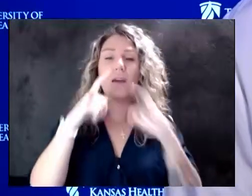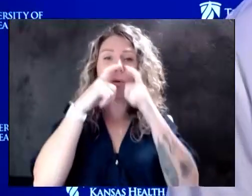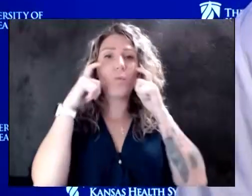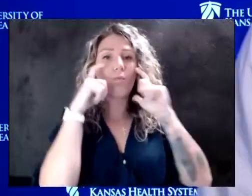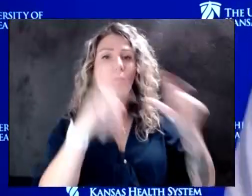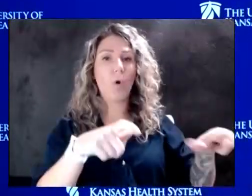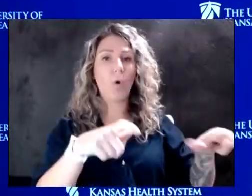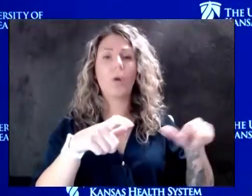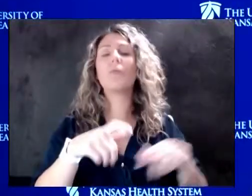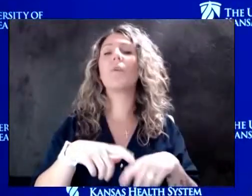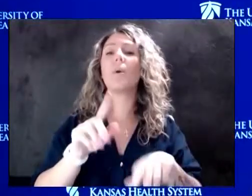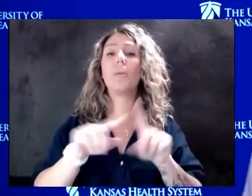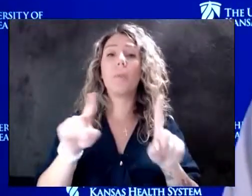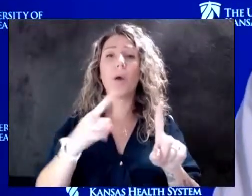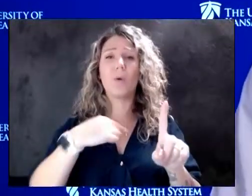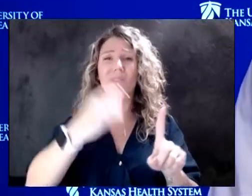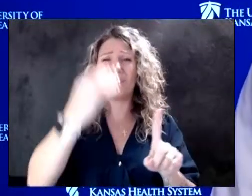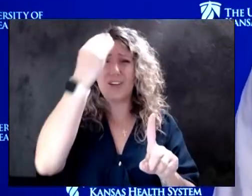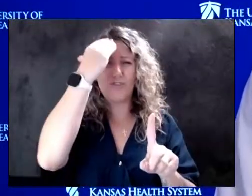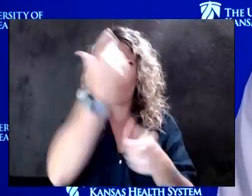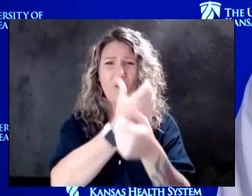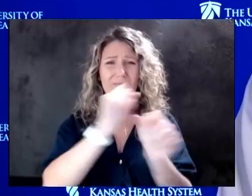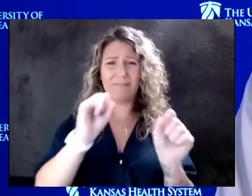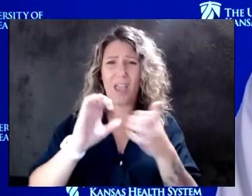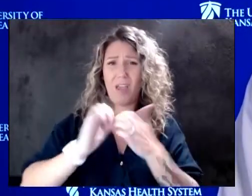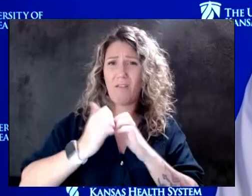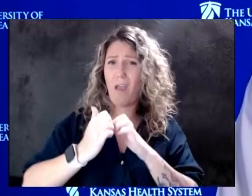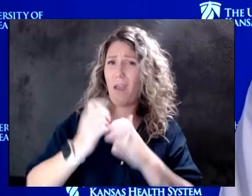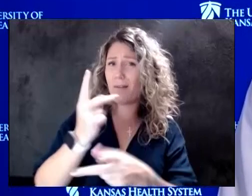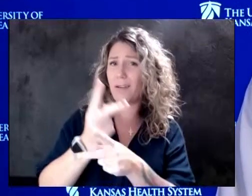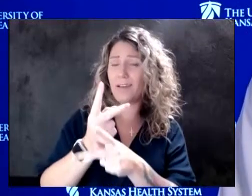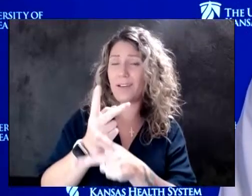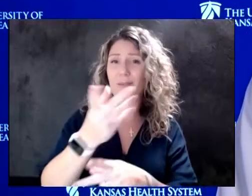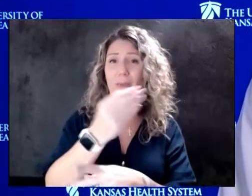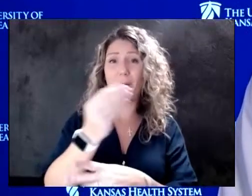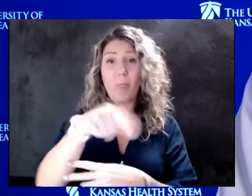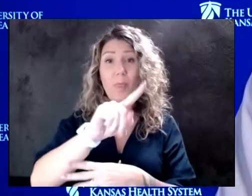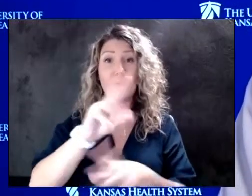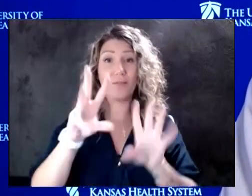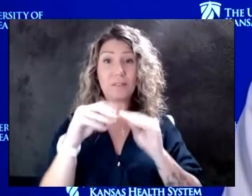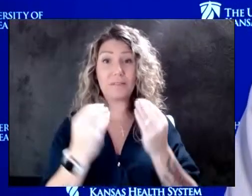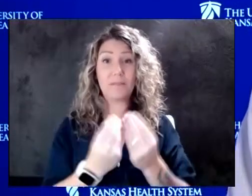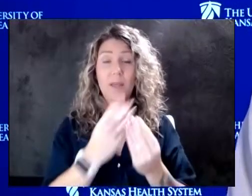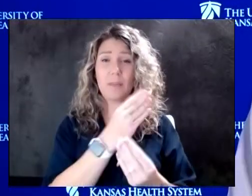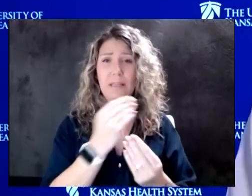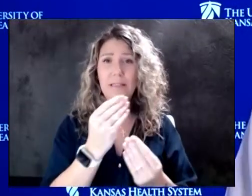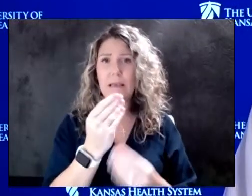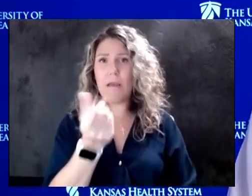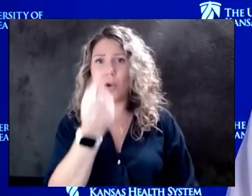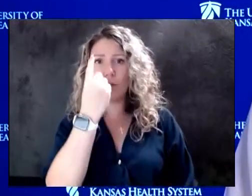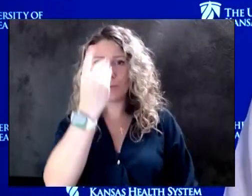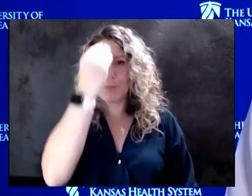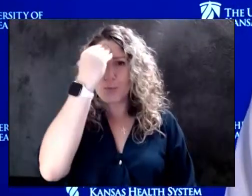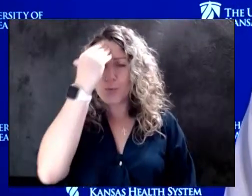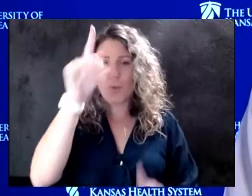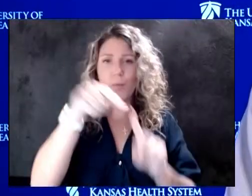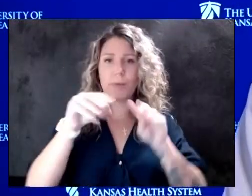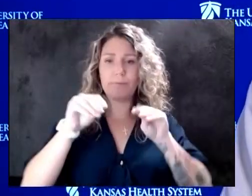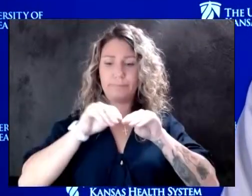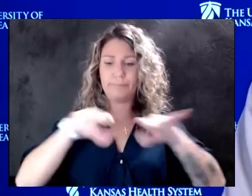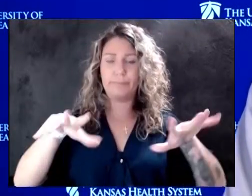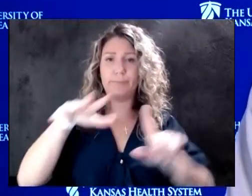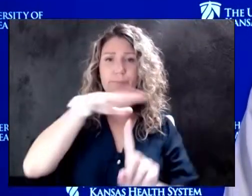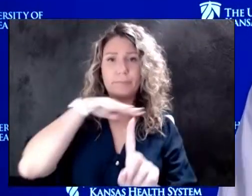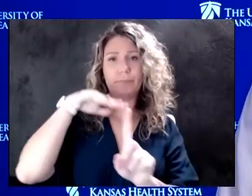how to keep the kids safe in school and those families. And we know and understand that when there is spread around